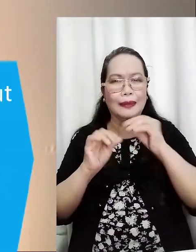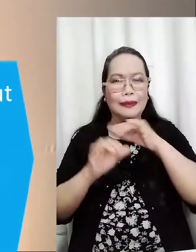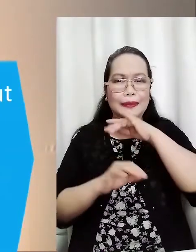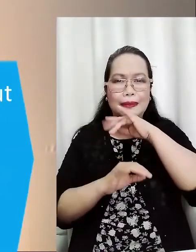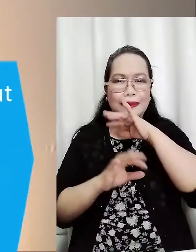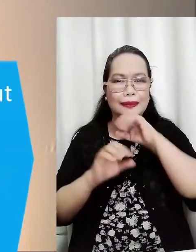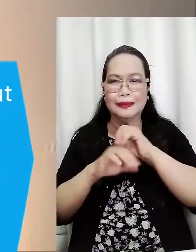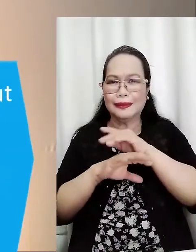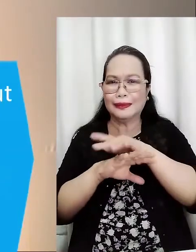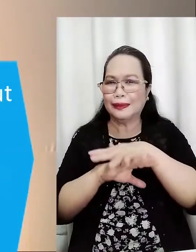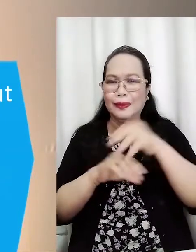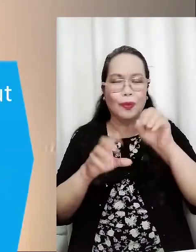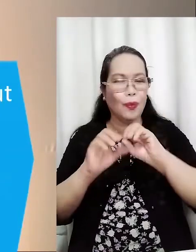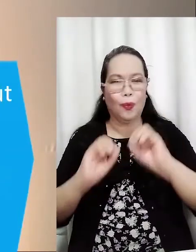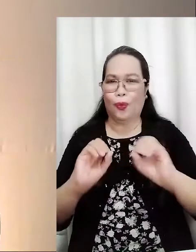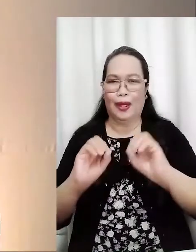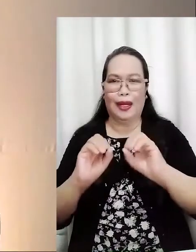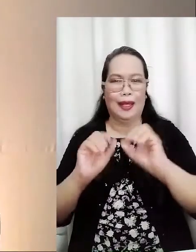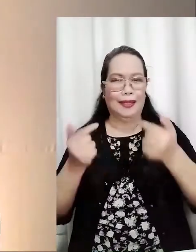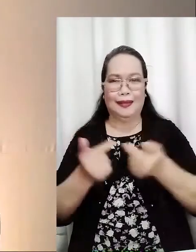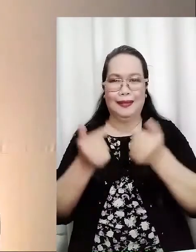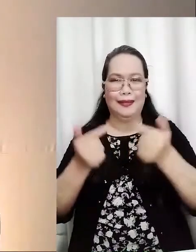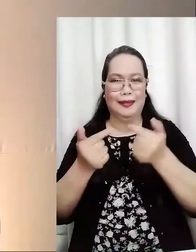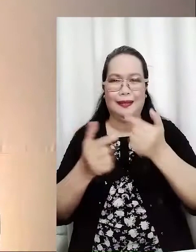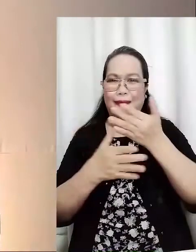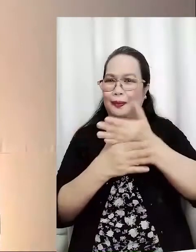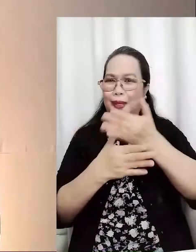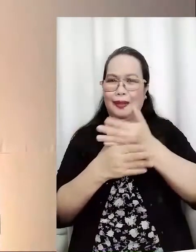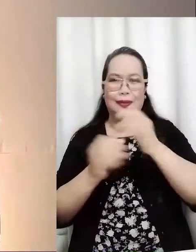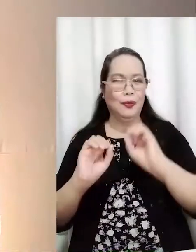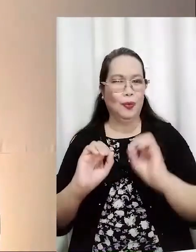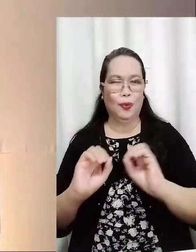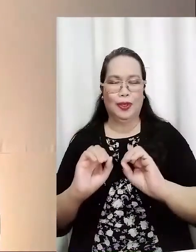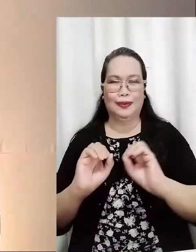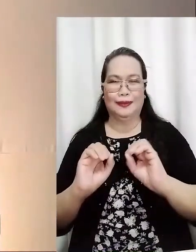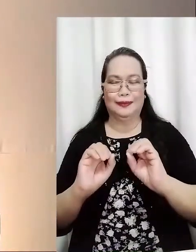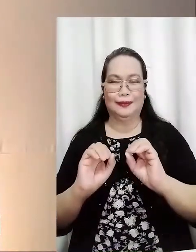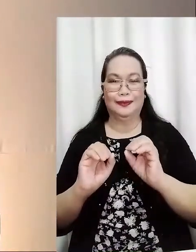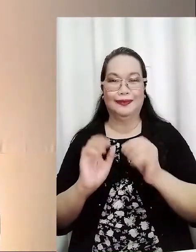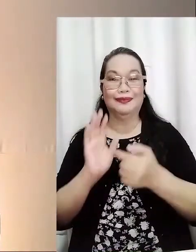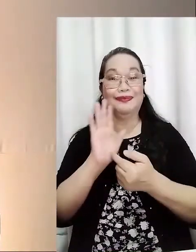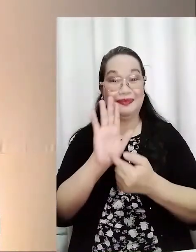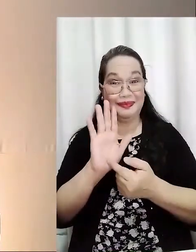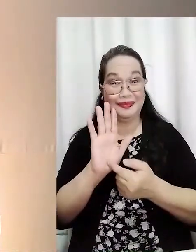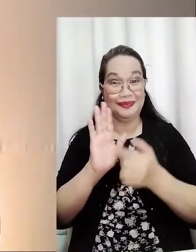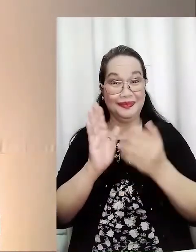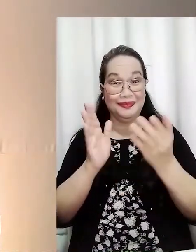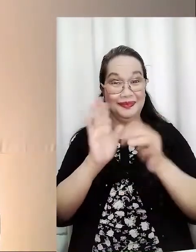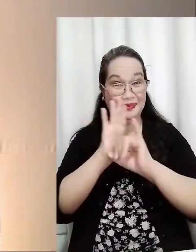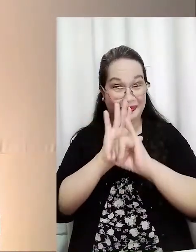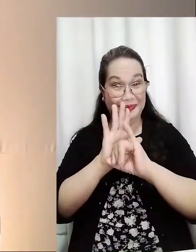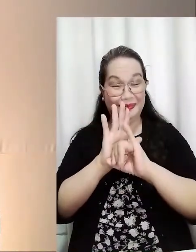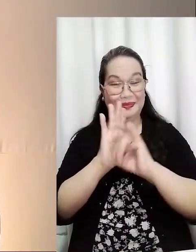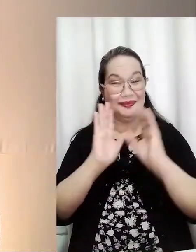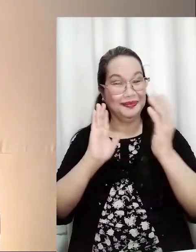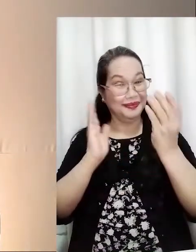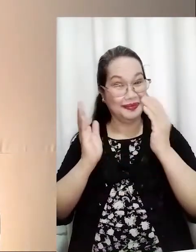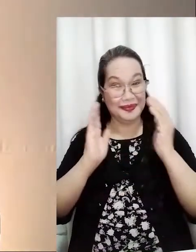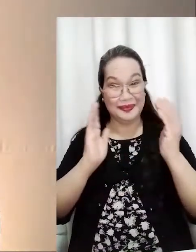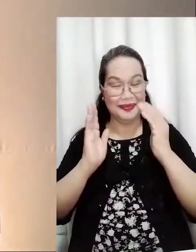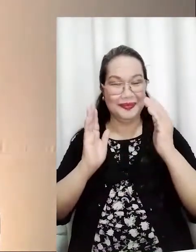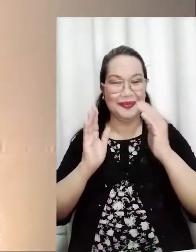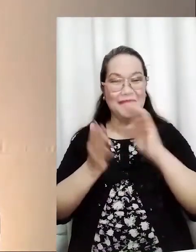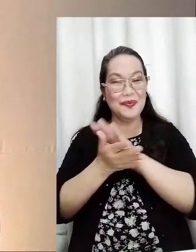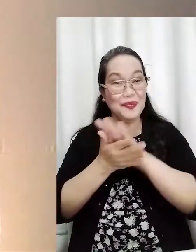soiling influence of sin. Let me give you this popular illustration of how it is